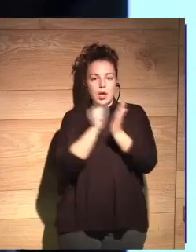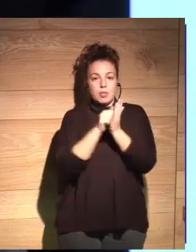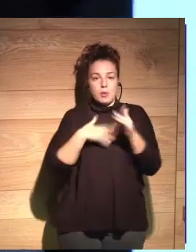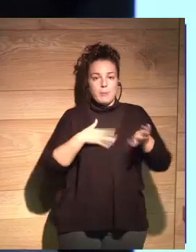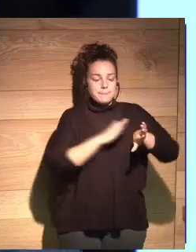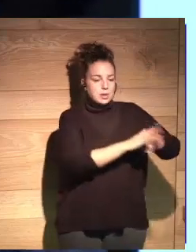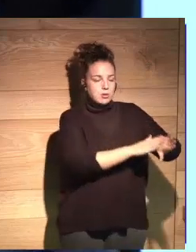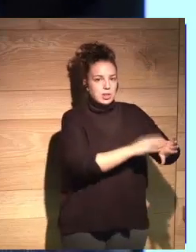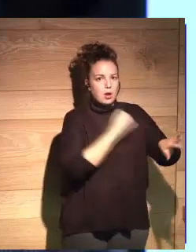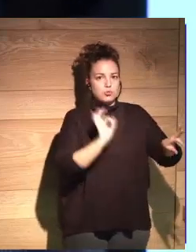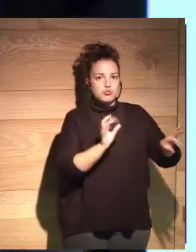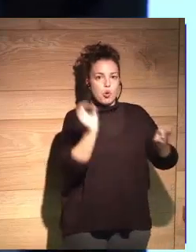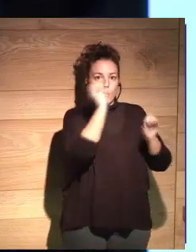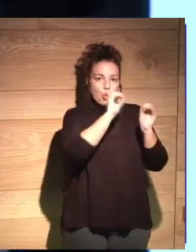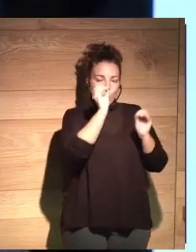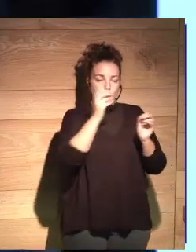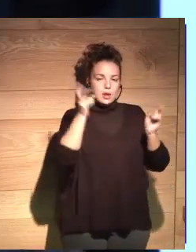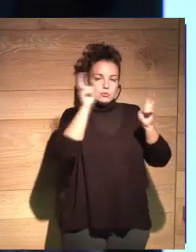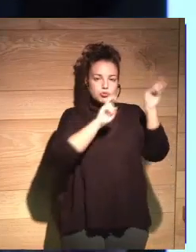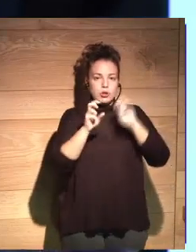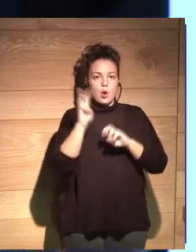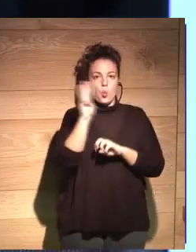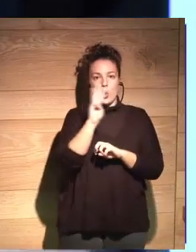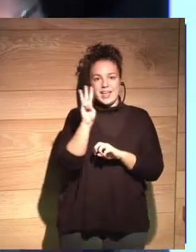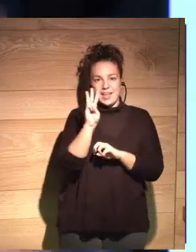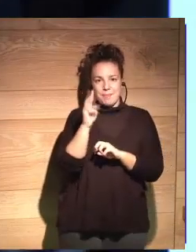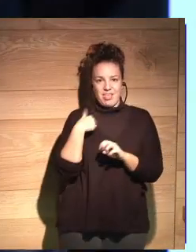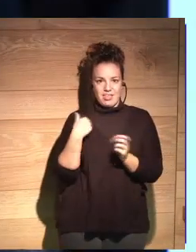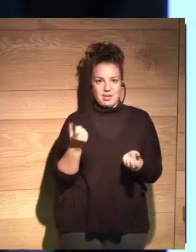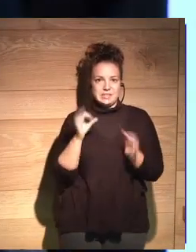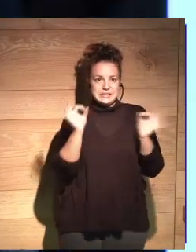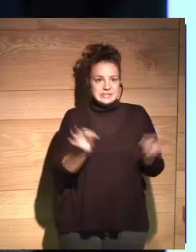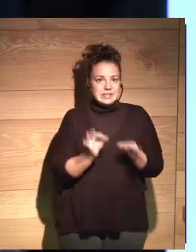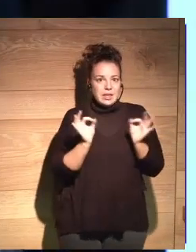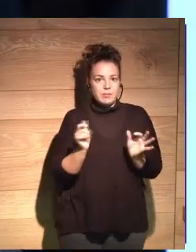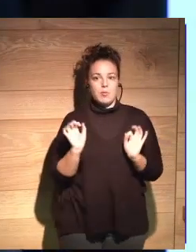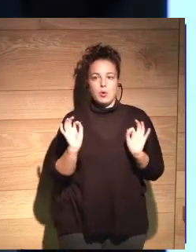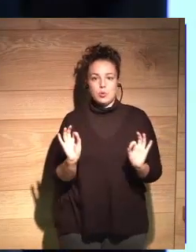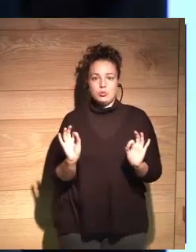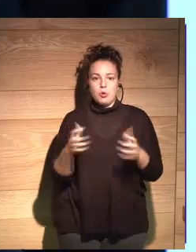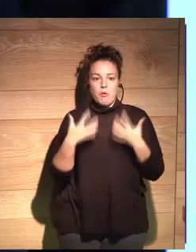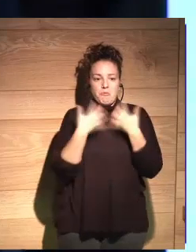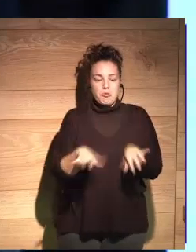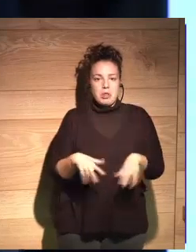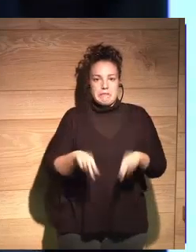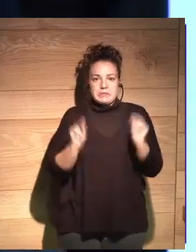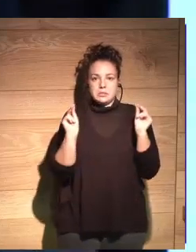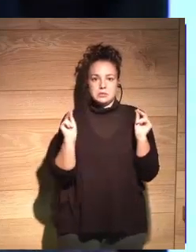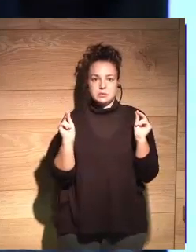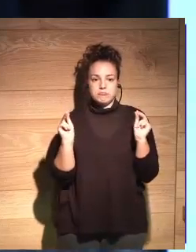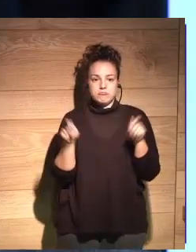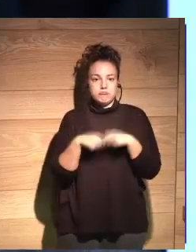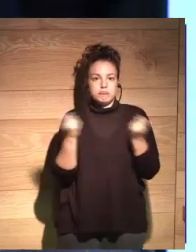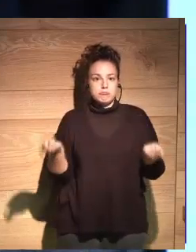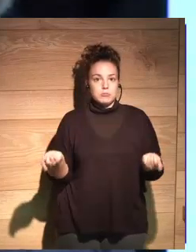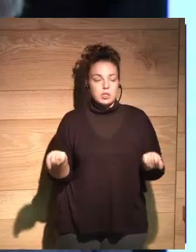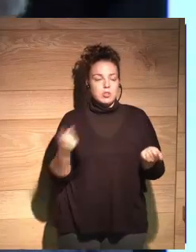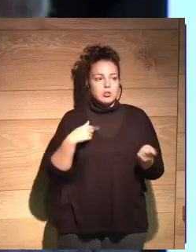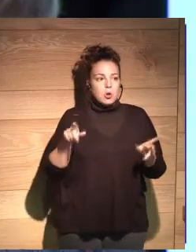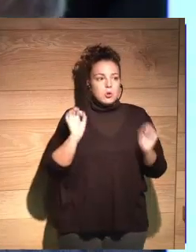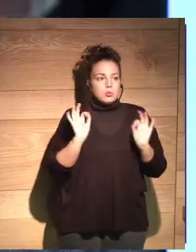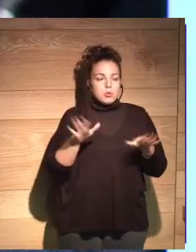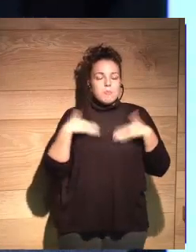looking it up in Wikipedia. But suddenly it failed because there was the censorship page. So I became aware that many of the